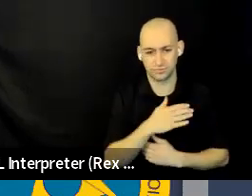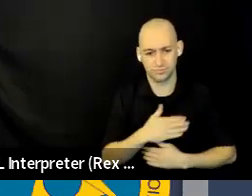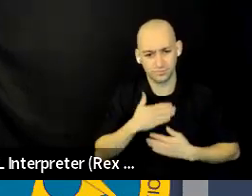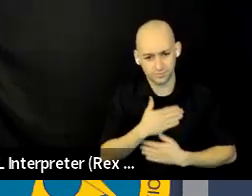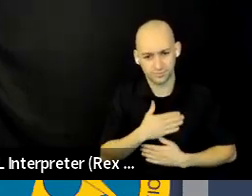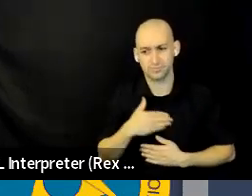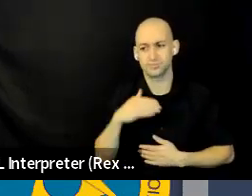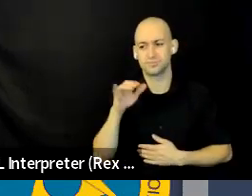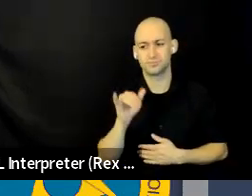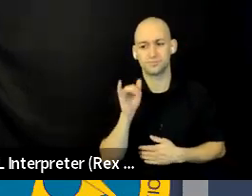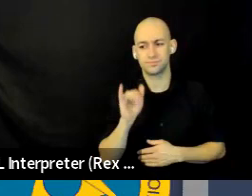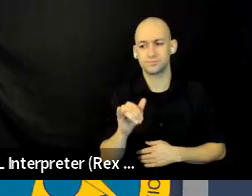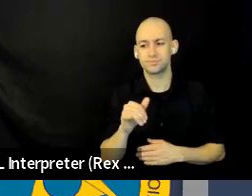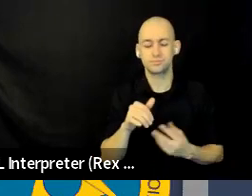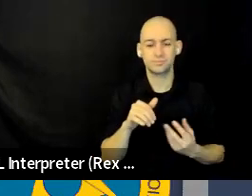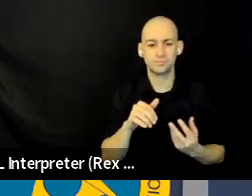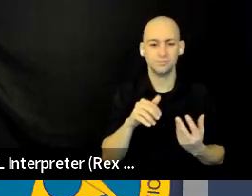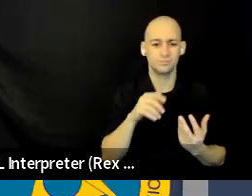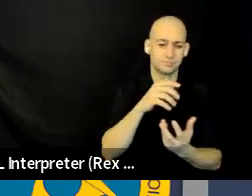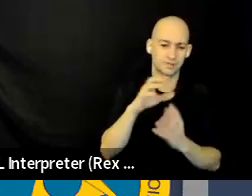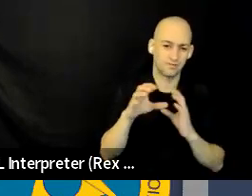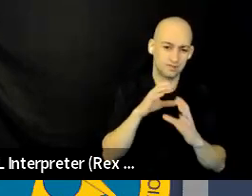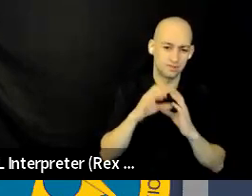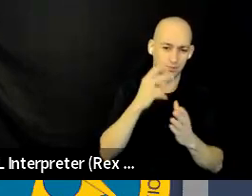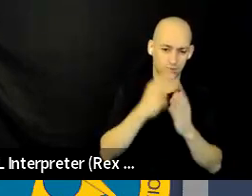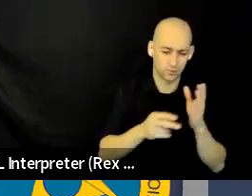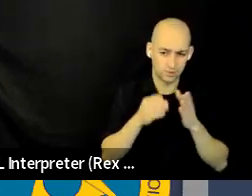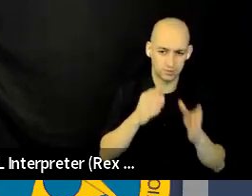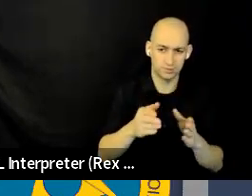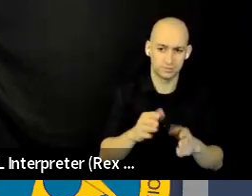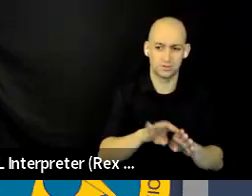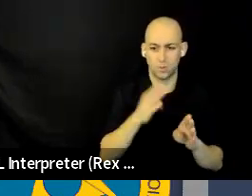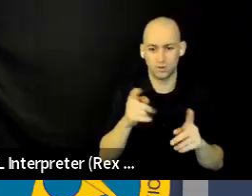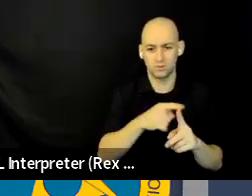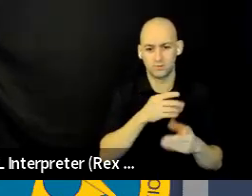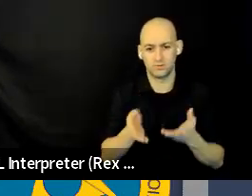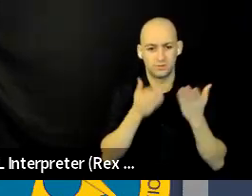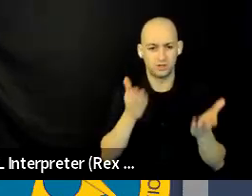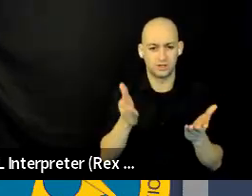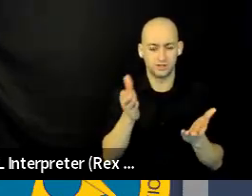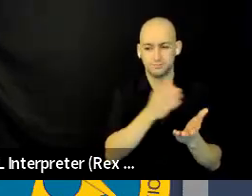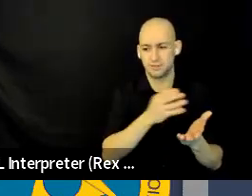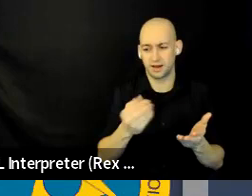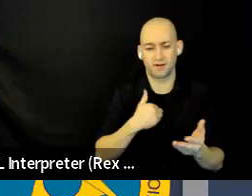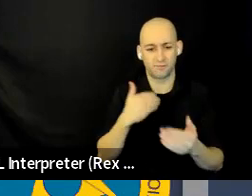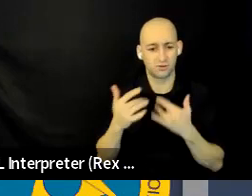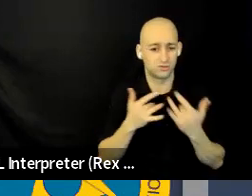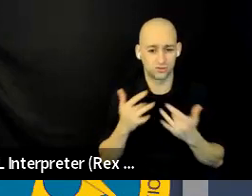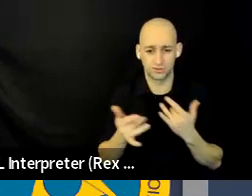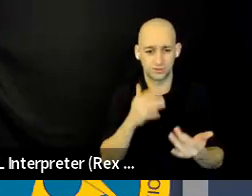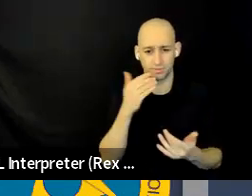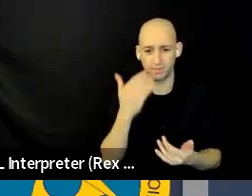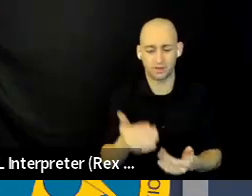the dialogue both ways. We're open to suggestions, but also we have some concerns, so thank you. Thank